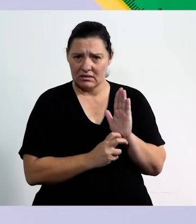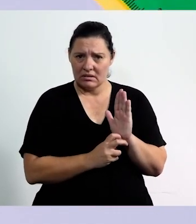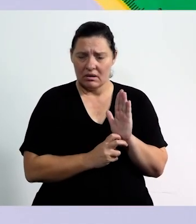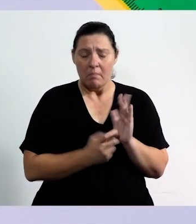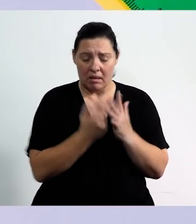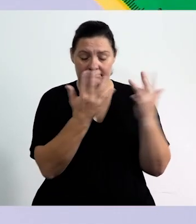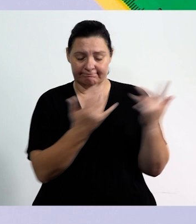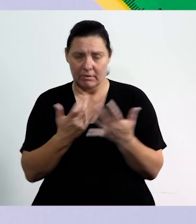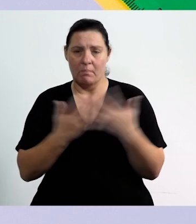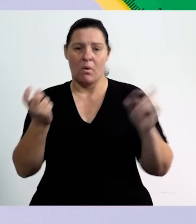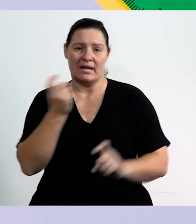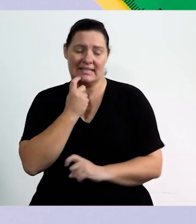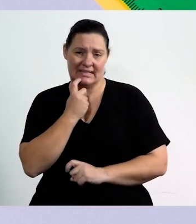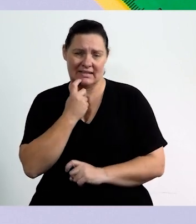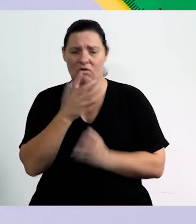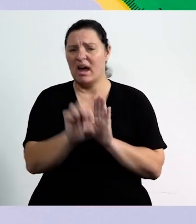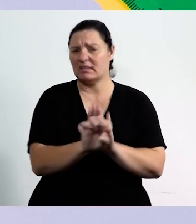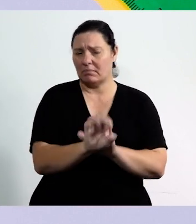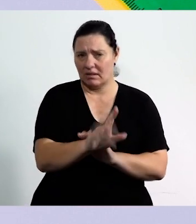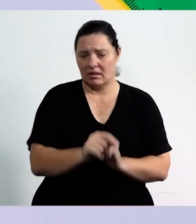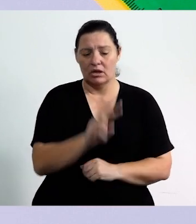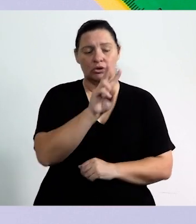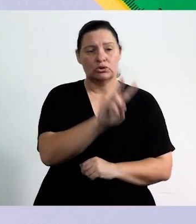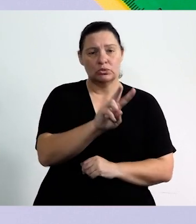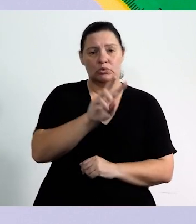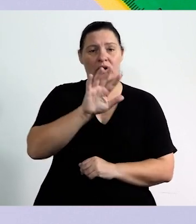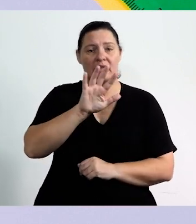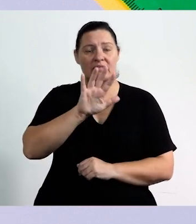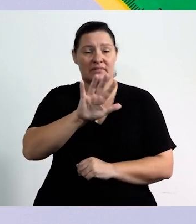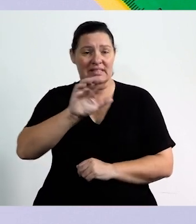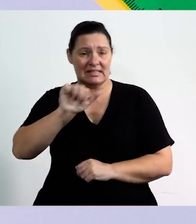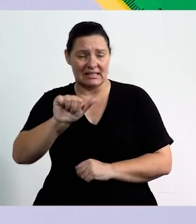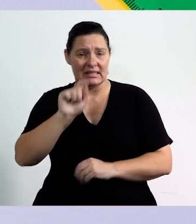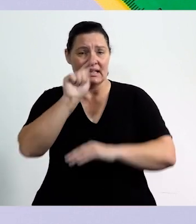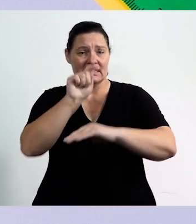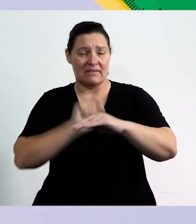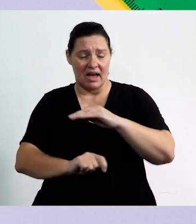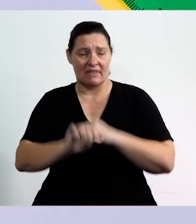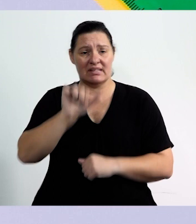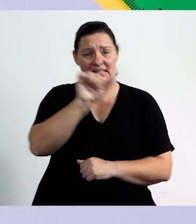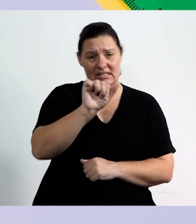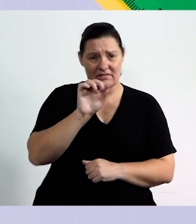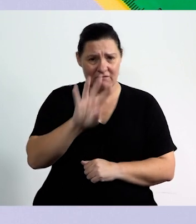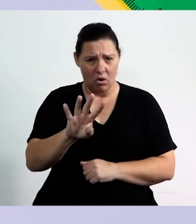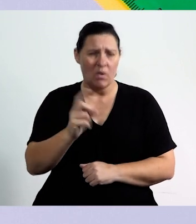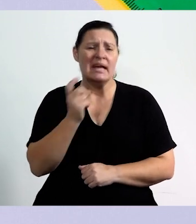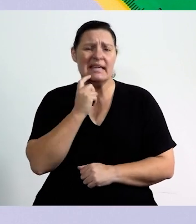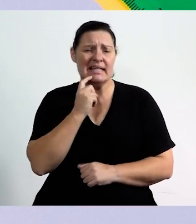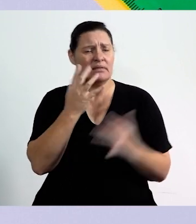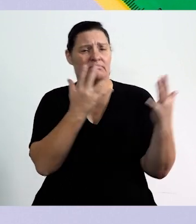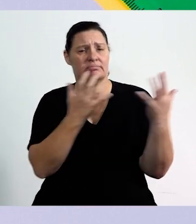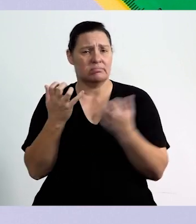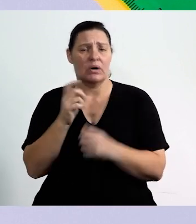performing calculations simpler? For example, 256 divided by 64 is very easy